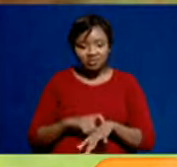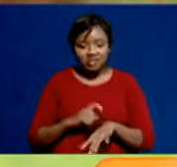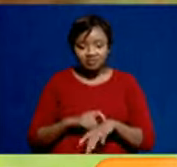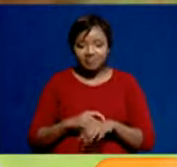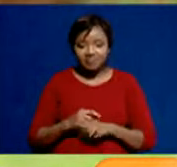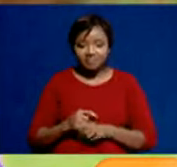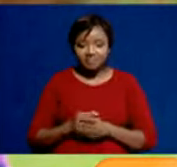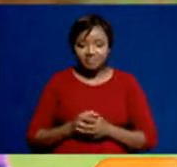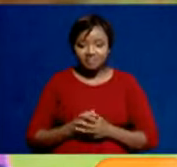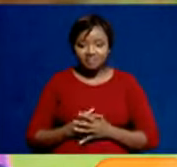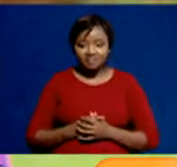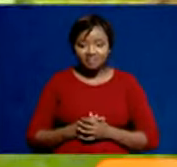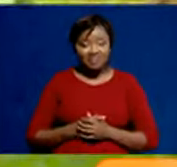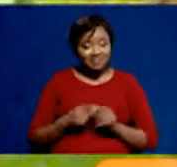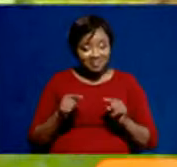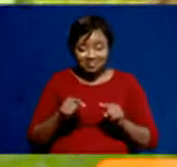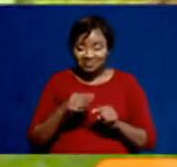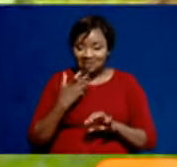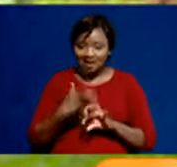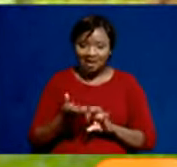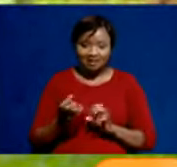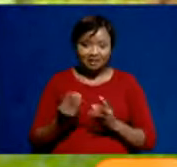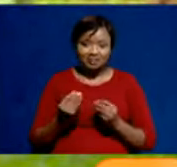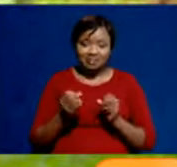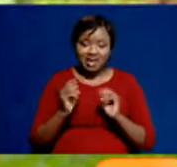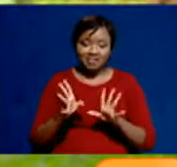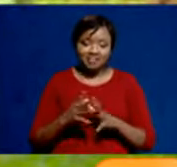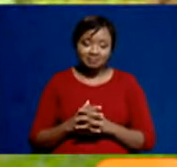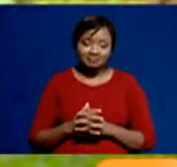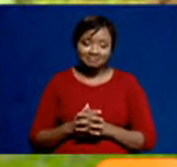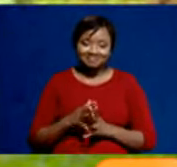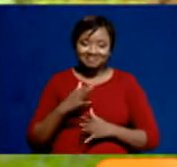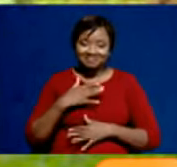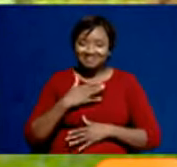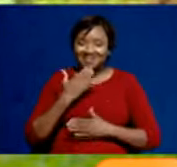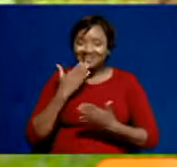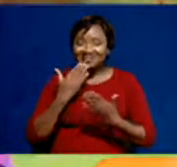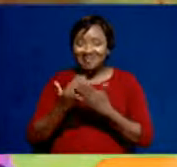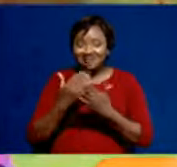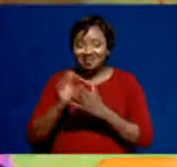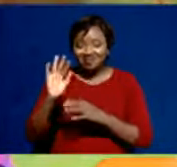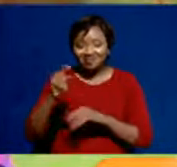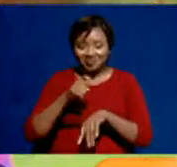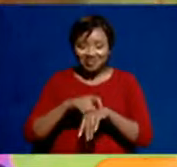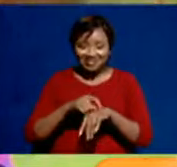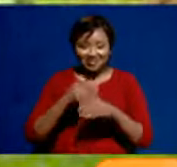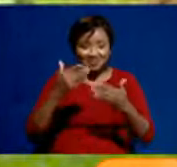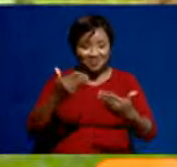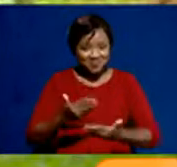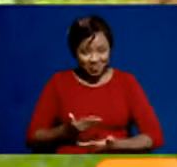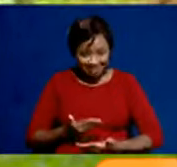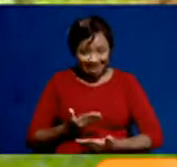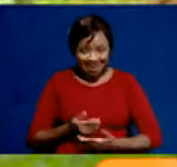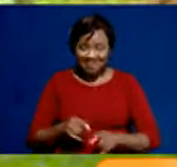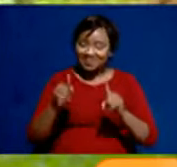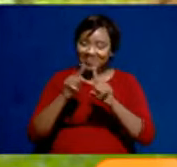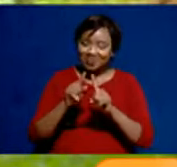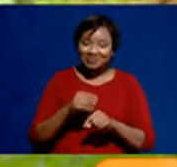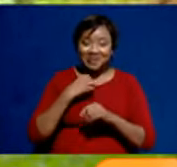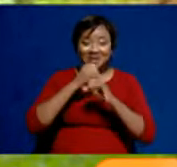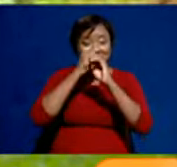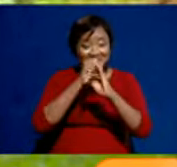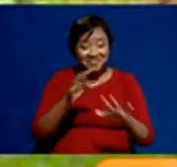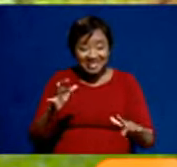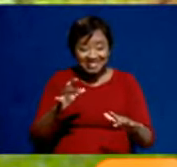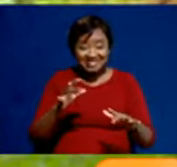a time like no other. Yeah. Mheshimiwa Martha Karua, thank you so much for your time. Karibu. And have a blessed Christmas as